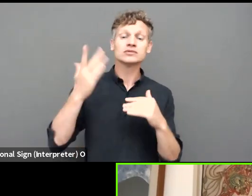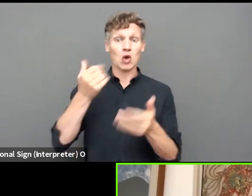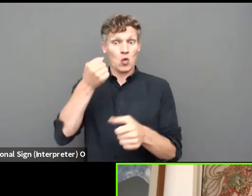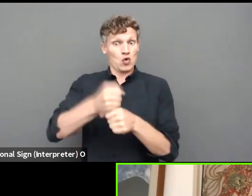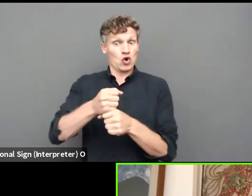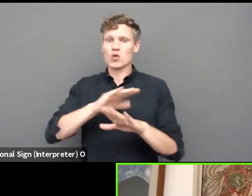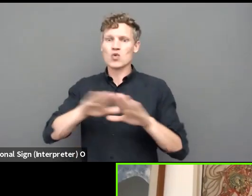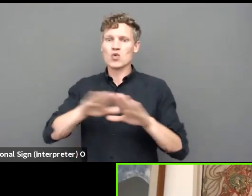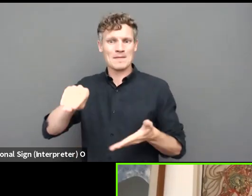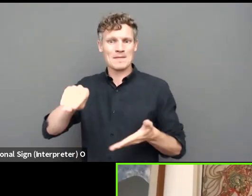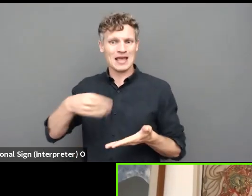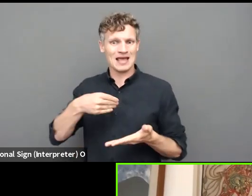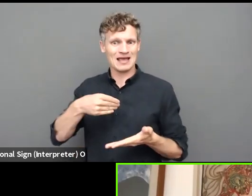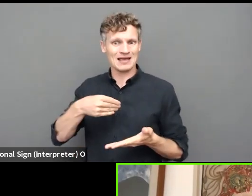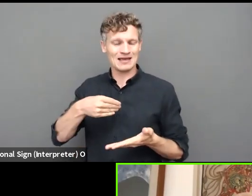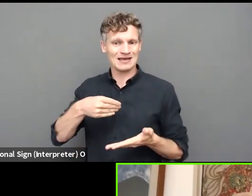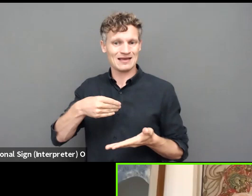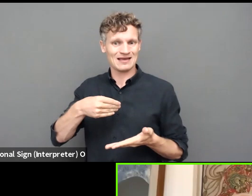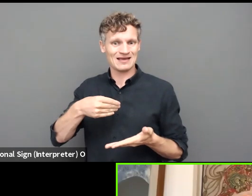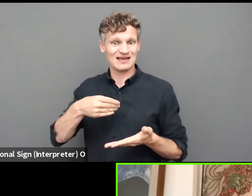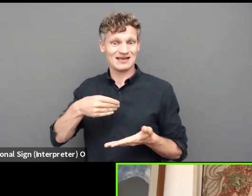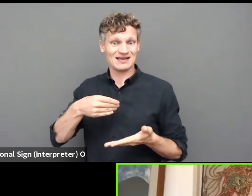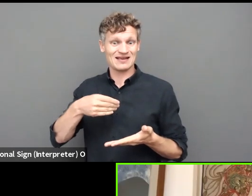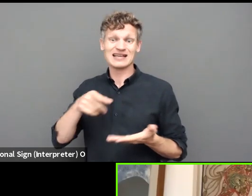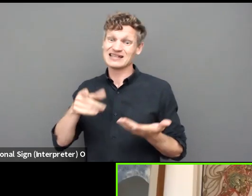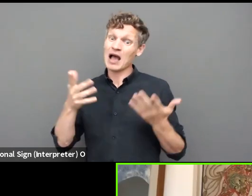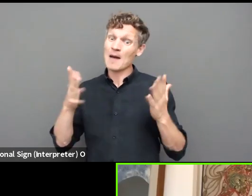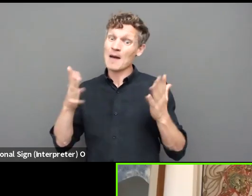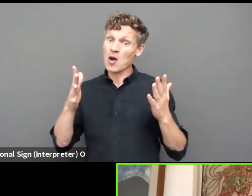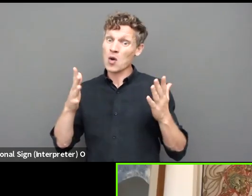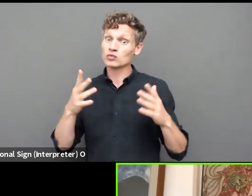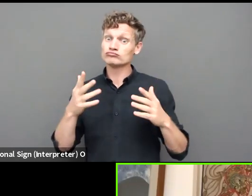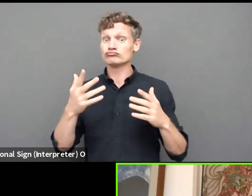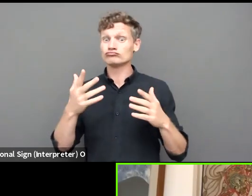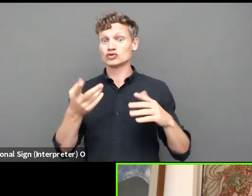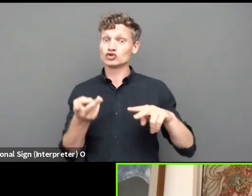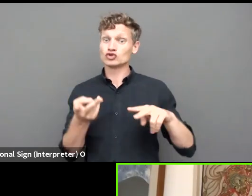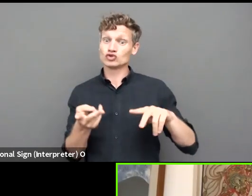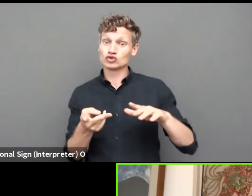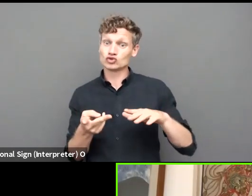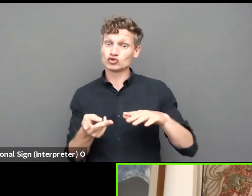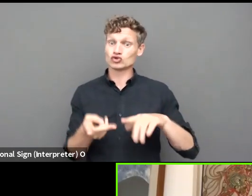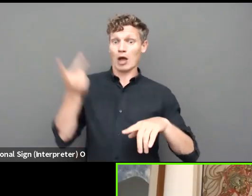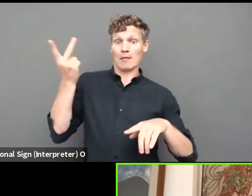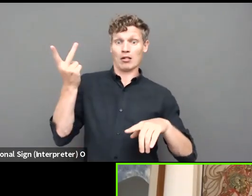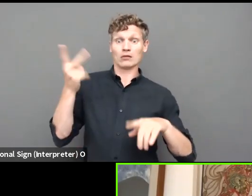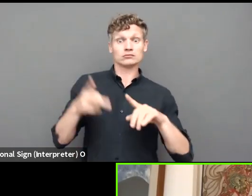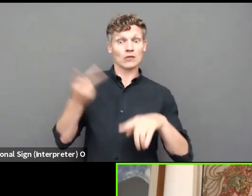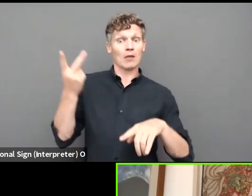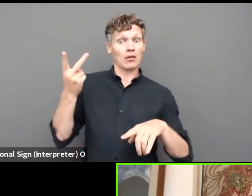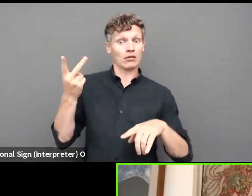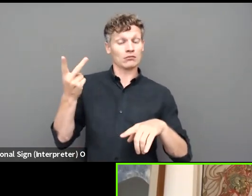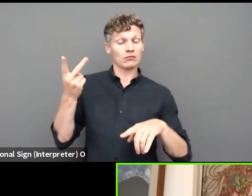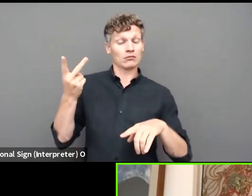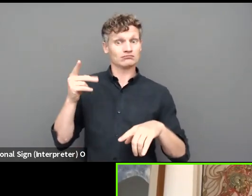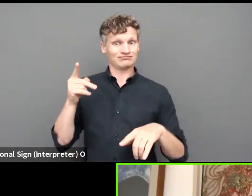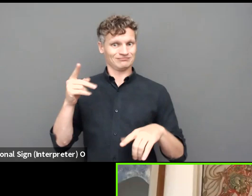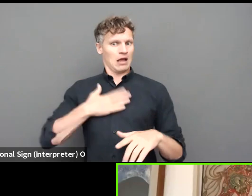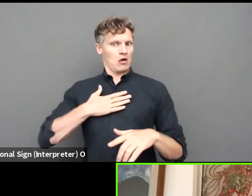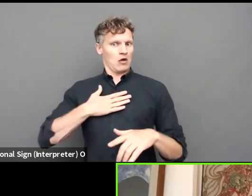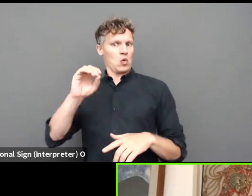on average, about twice as much in the OECD countries. And that makes